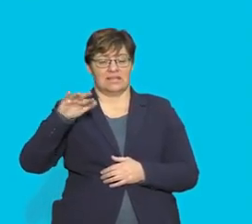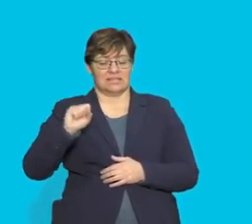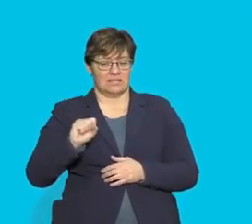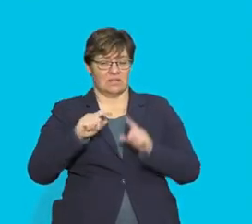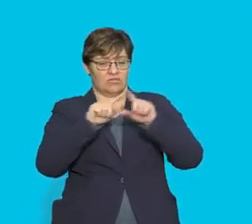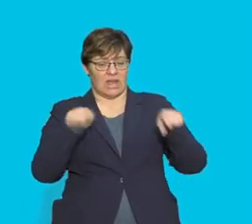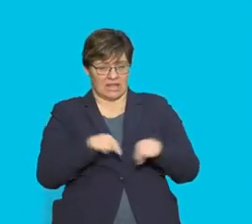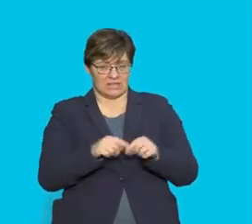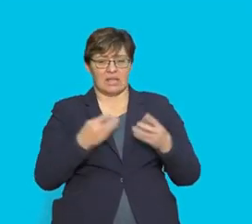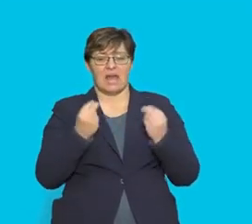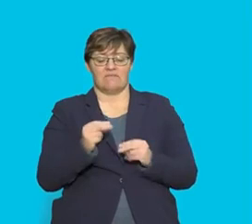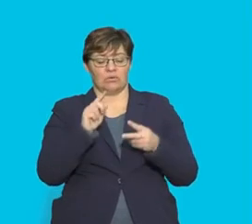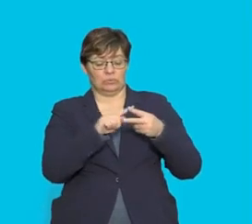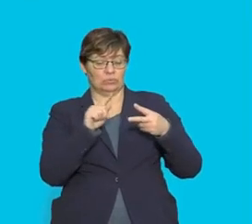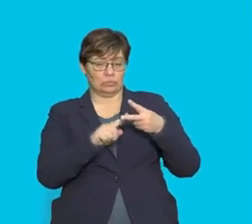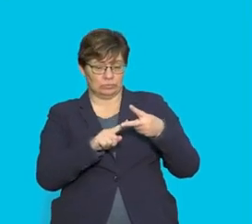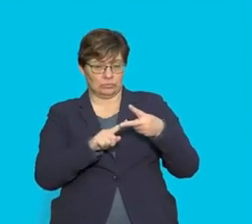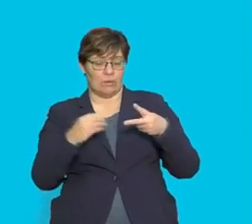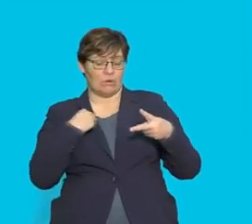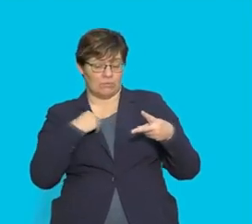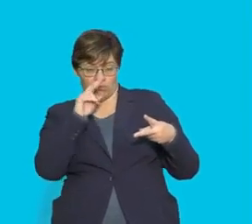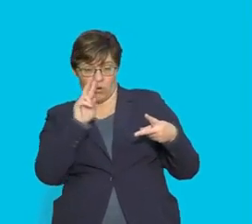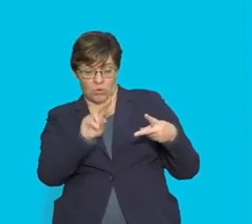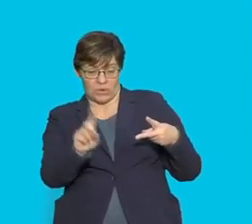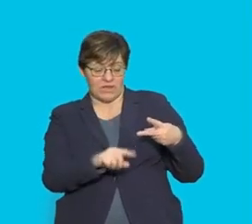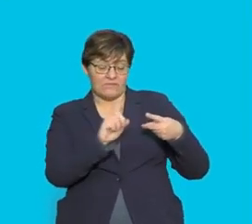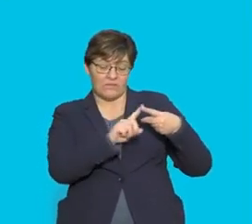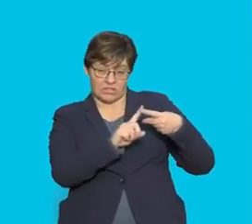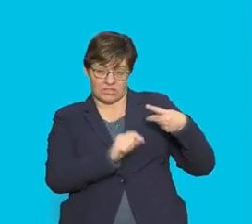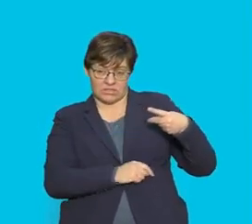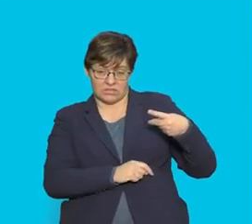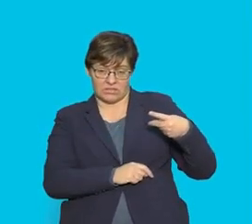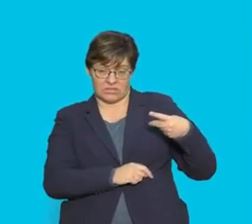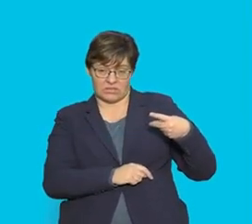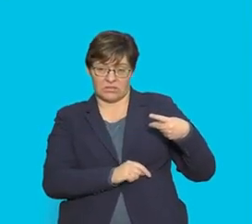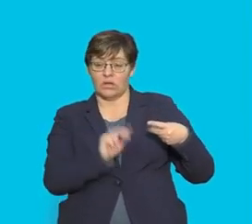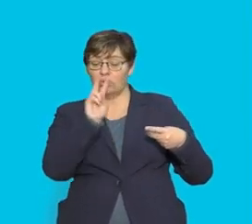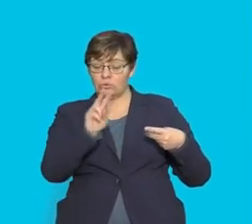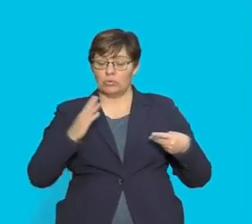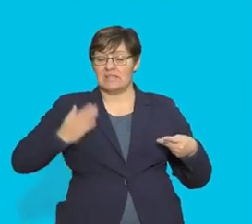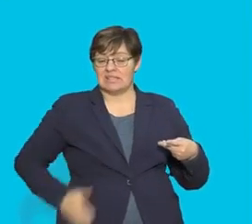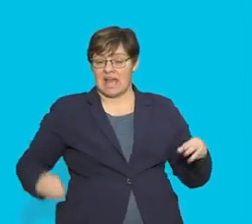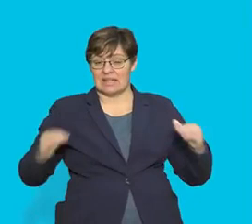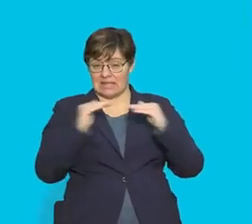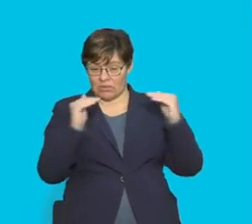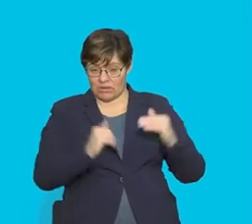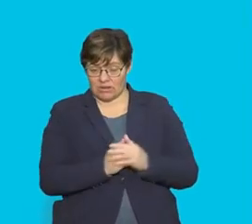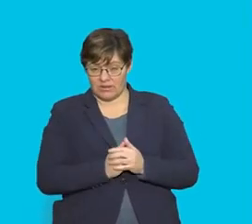then has some two properties that we need to look at. The first one is two equal